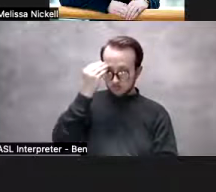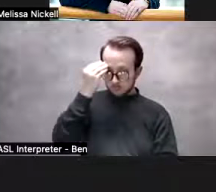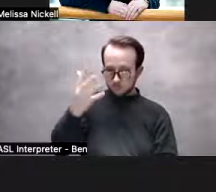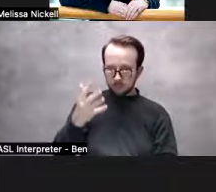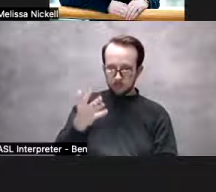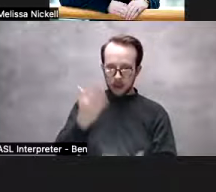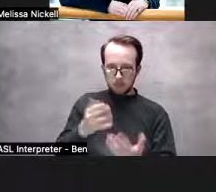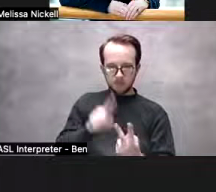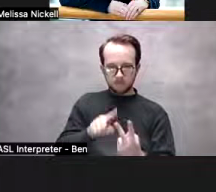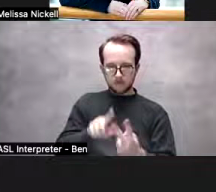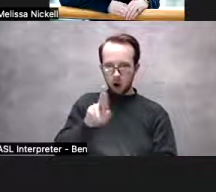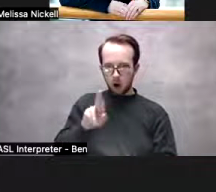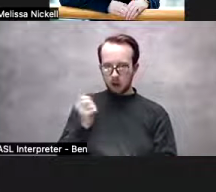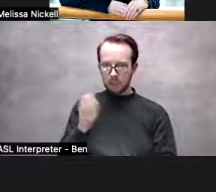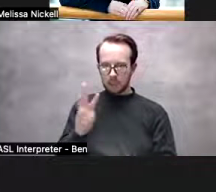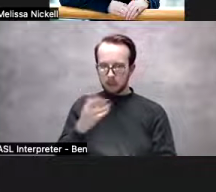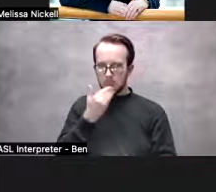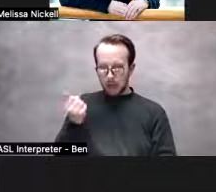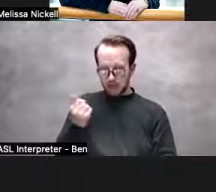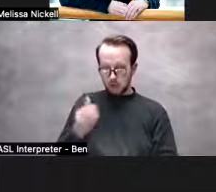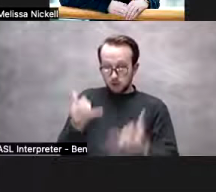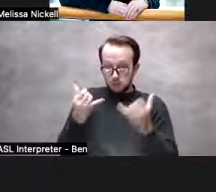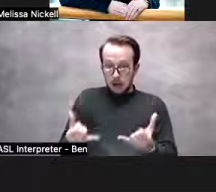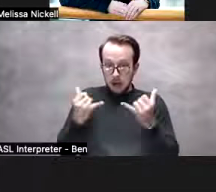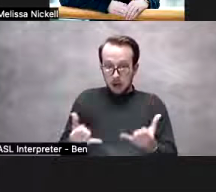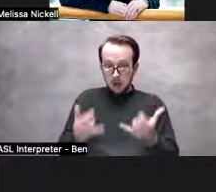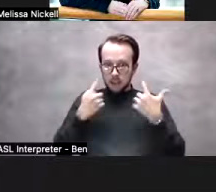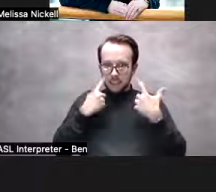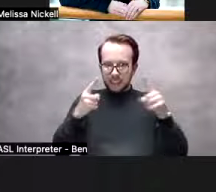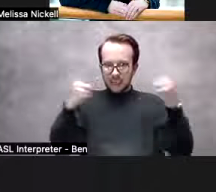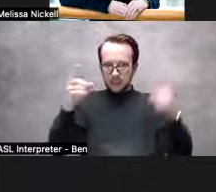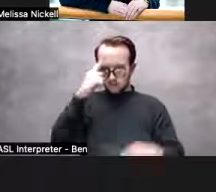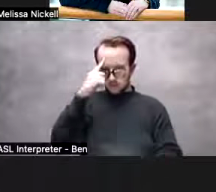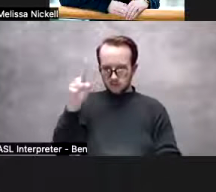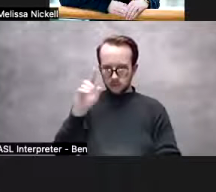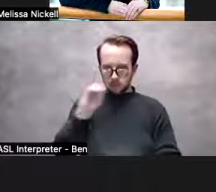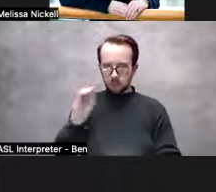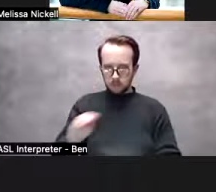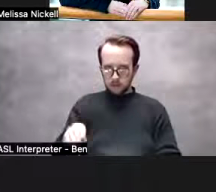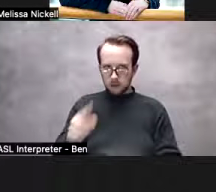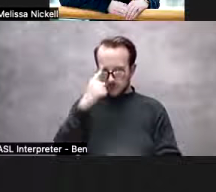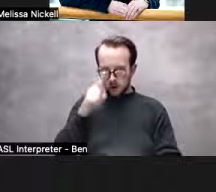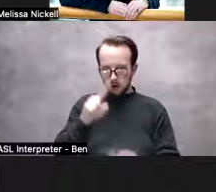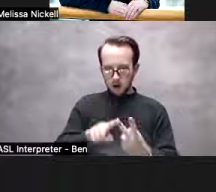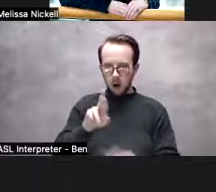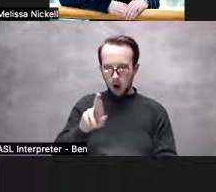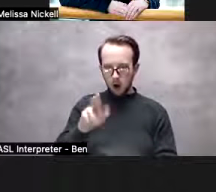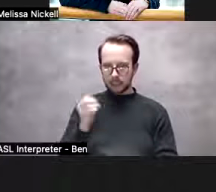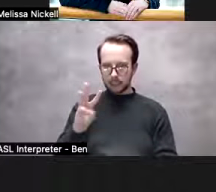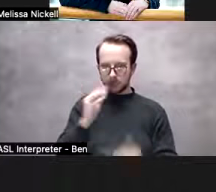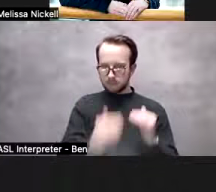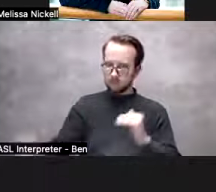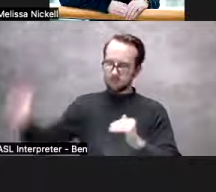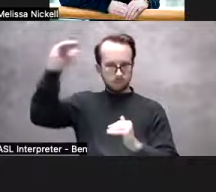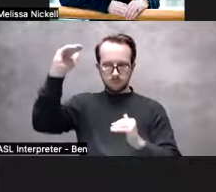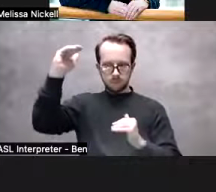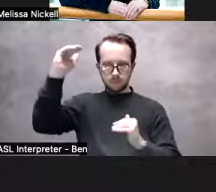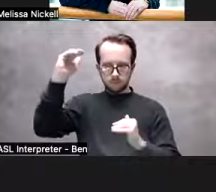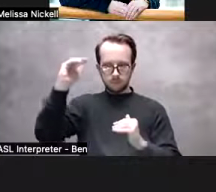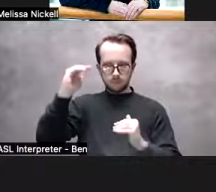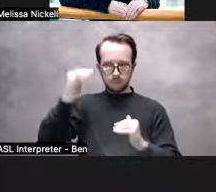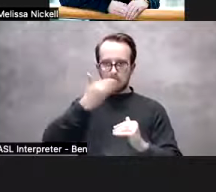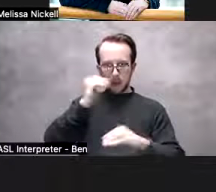want to look at, because at least at this current time, the success rates of R16s are considerably higher than the R15 grants. But